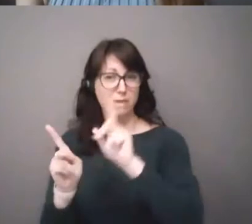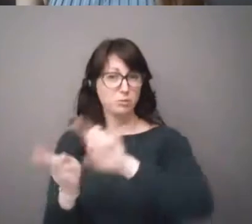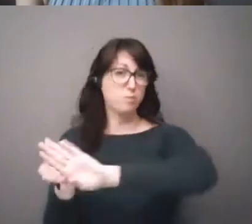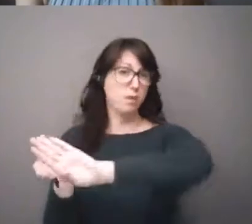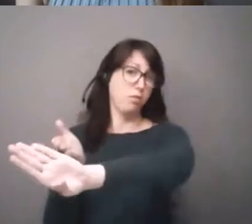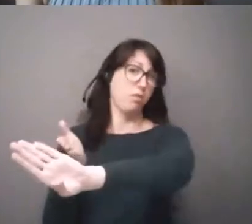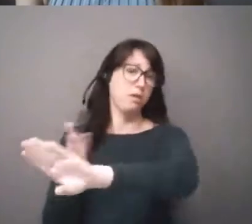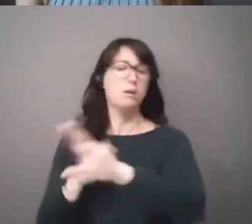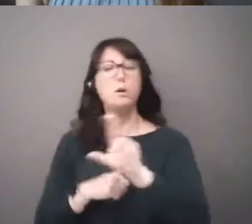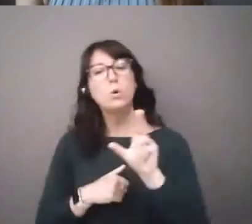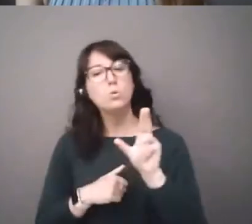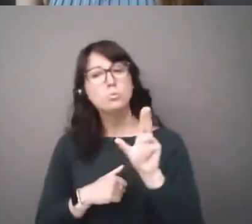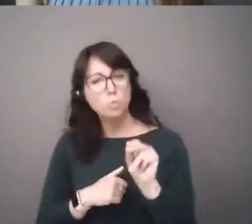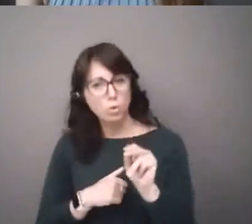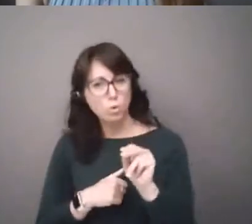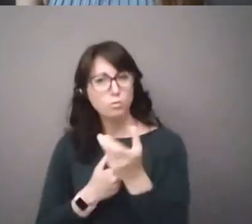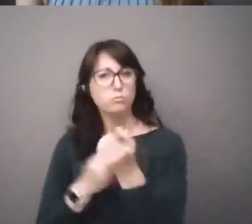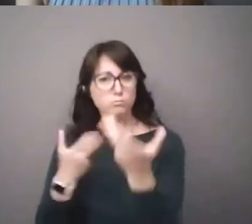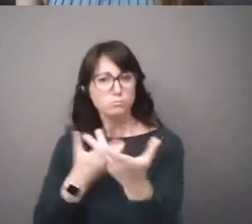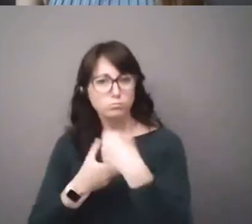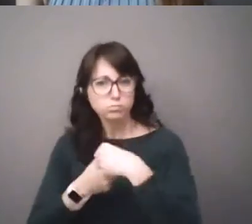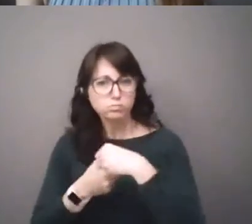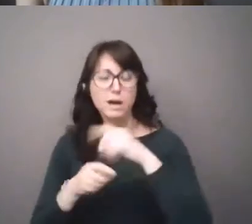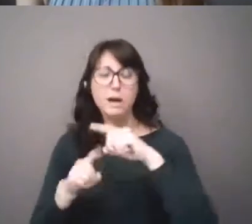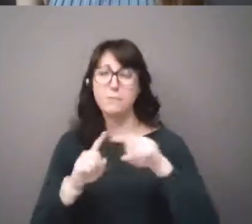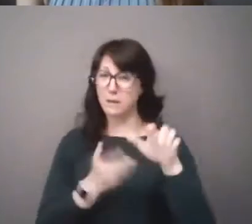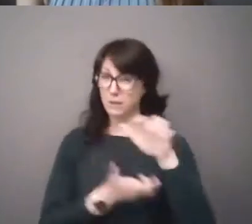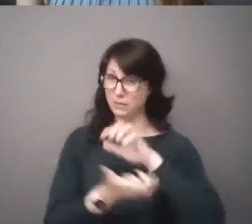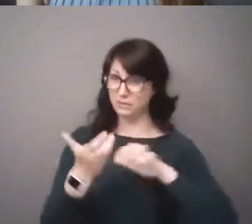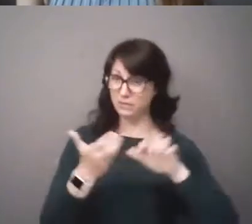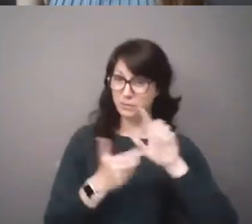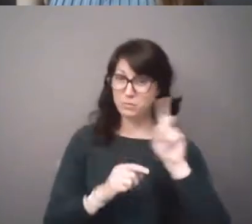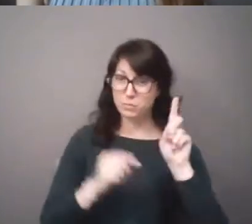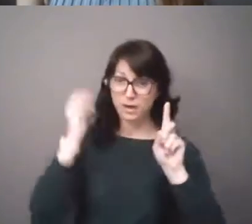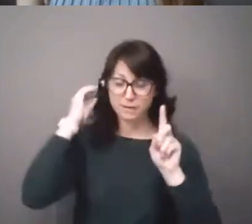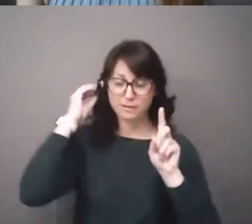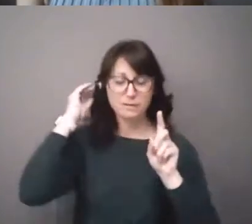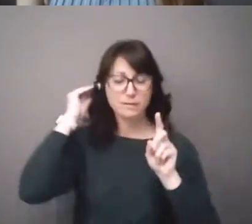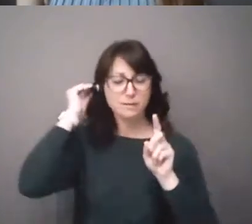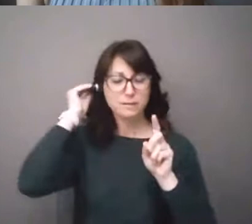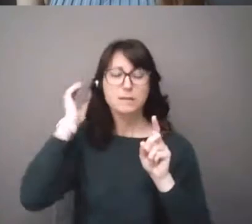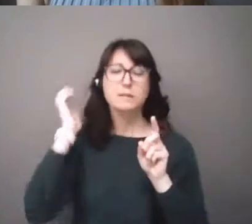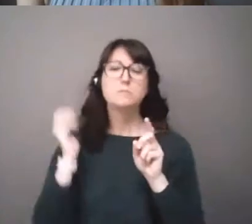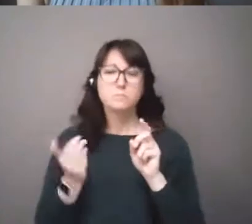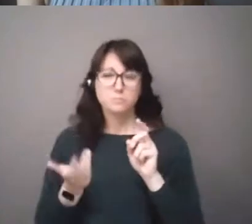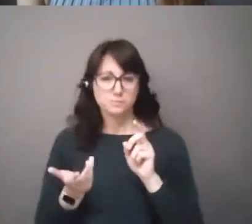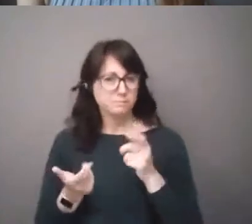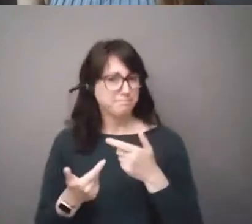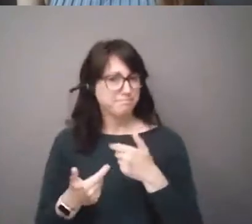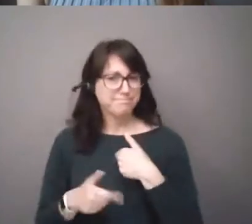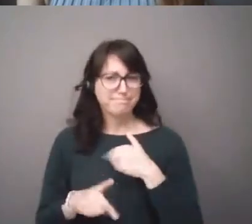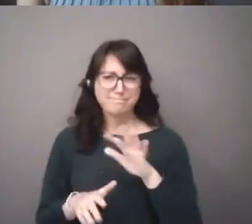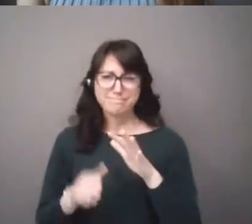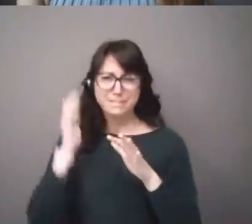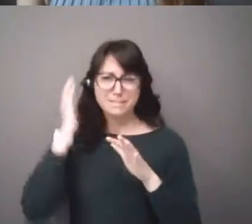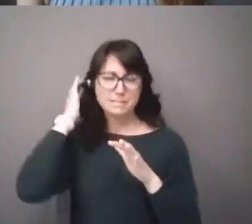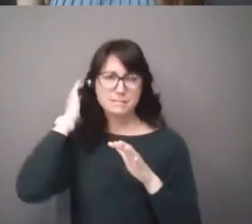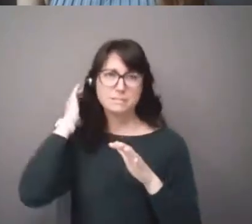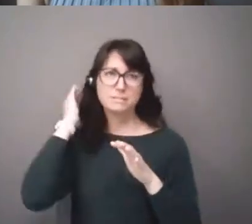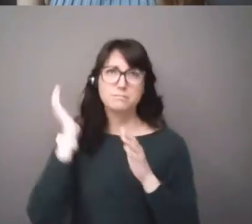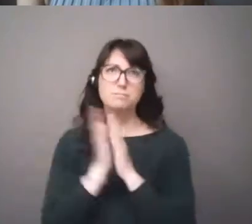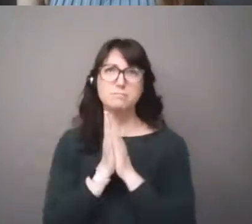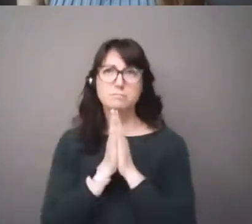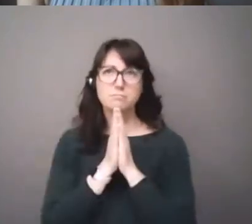I think where we get a little confused, I'm going to talk a little bit about this later, is I'm not sure we may